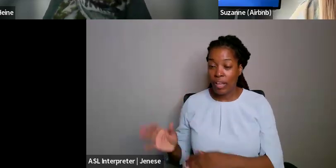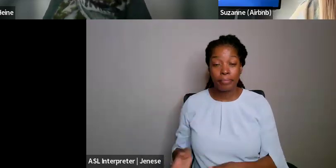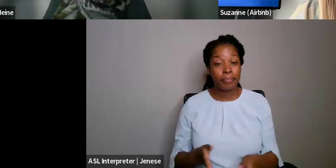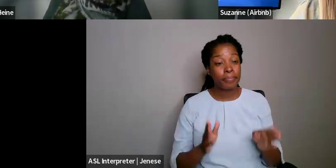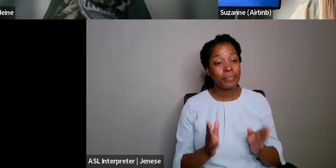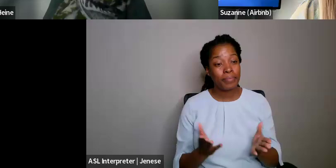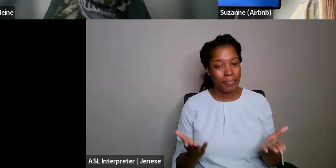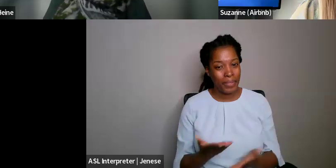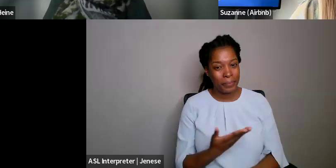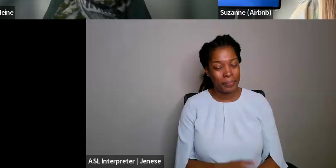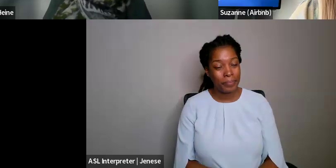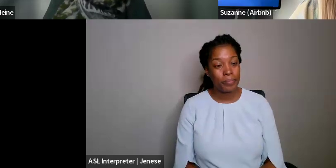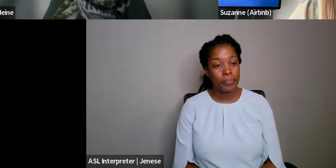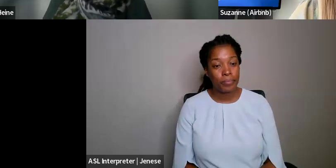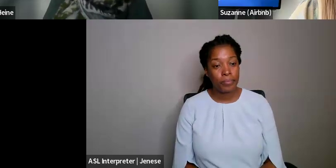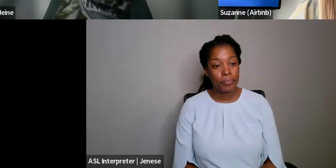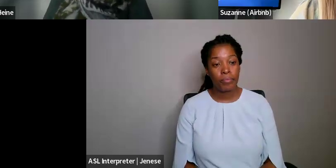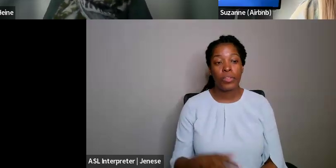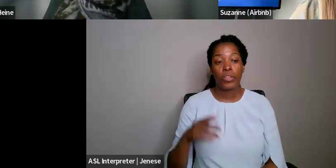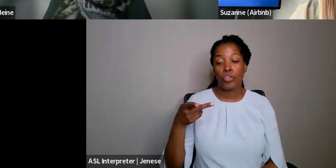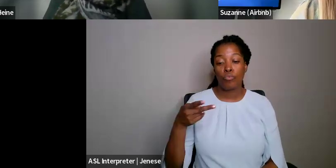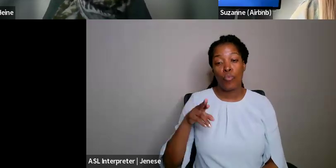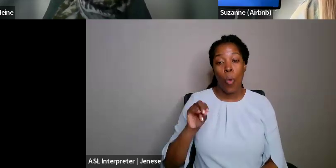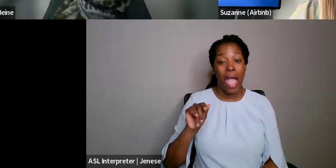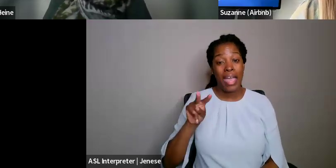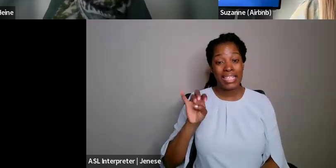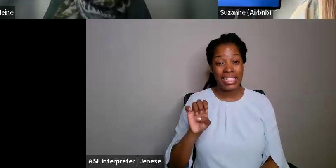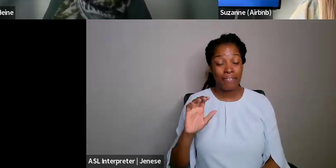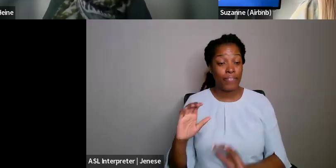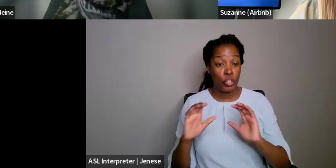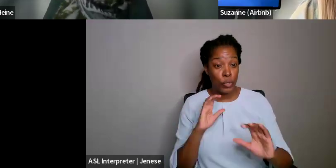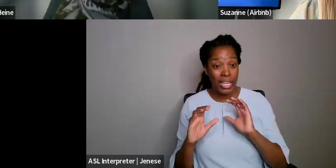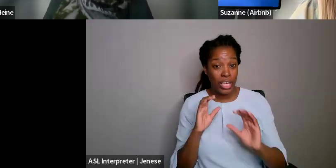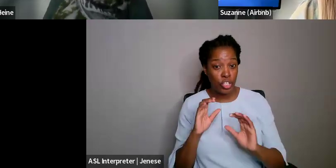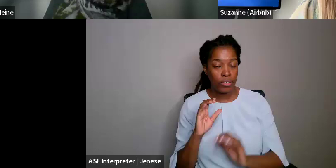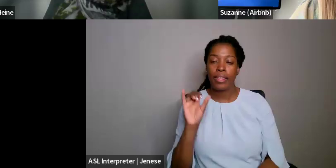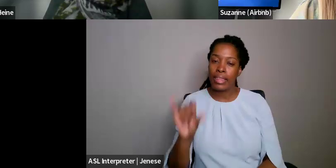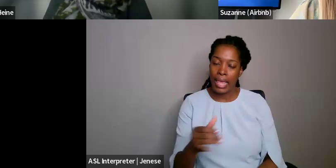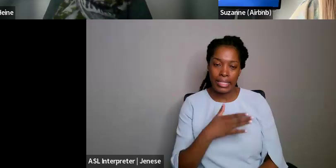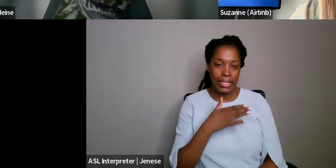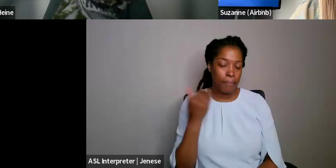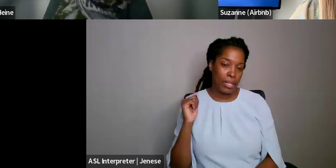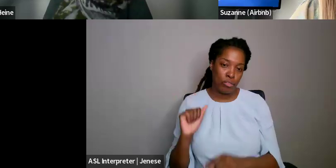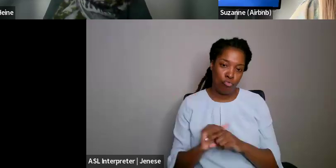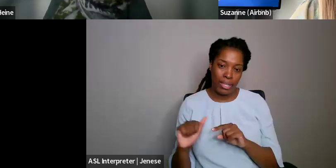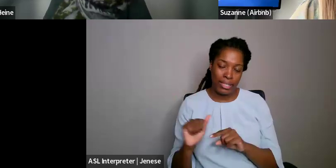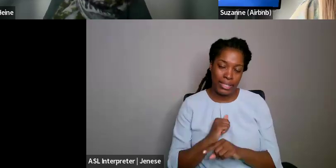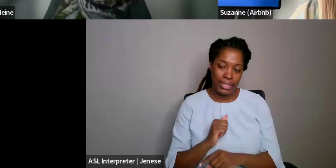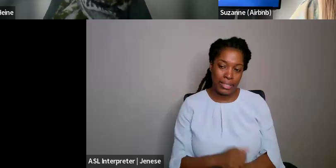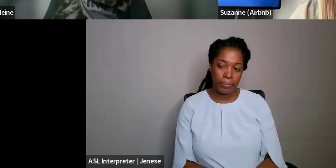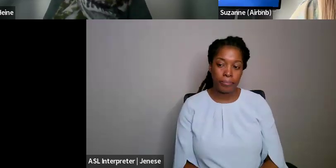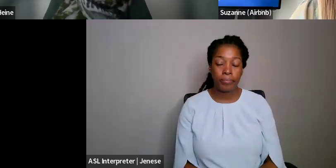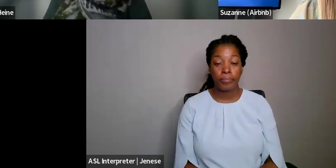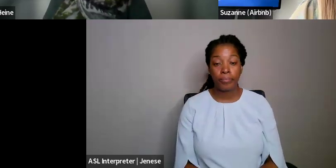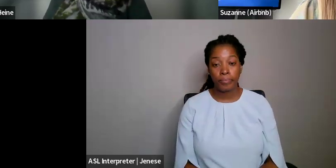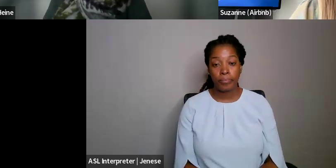Then proactive communication. Those are the best practices. So if you're